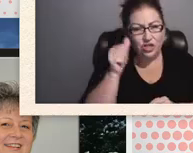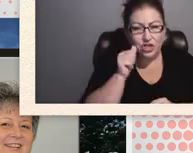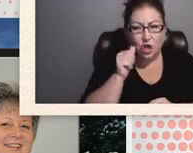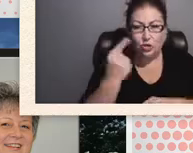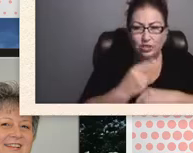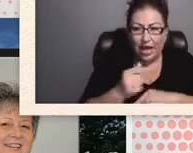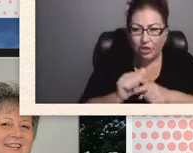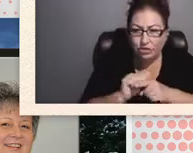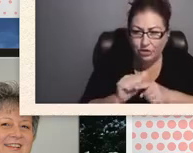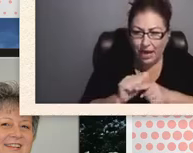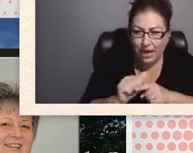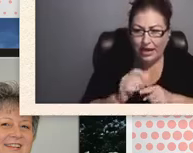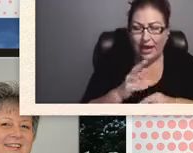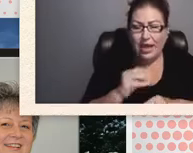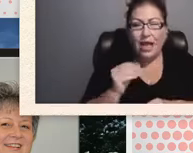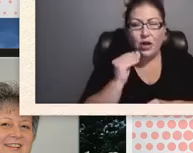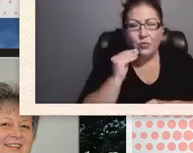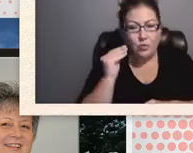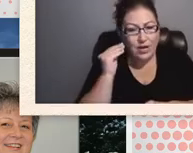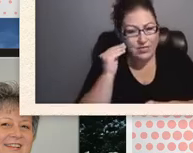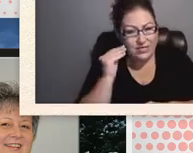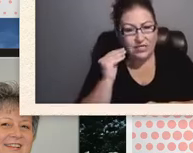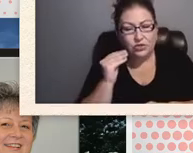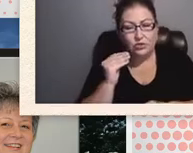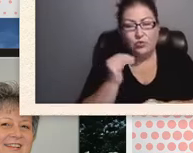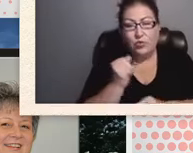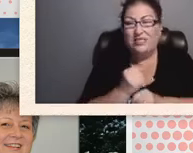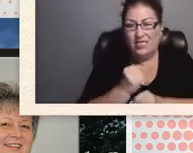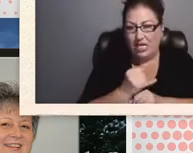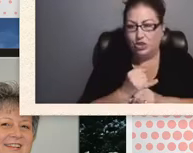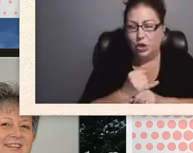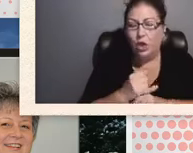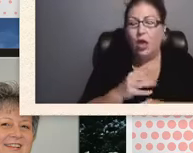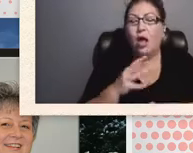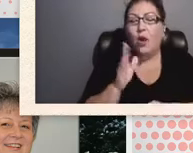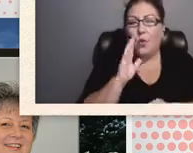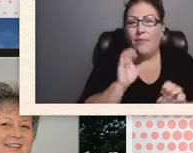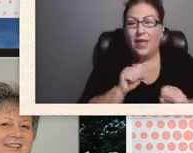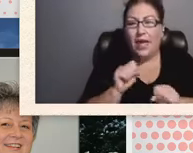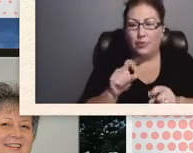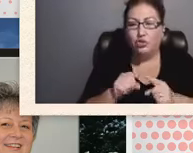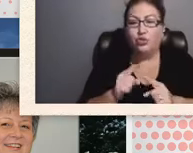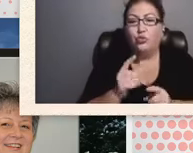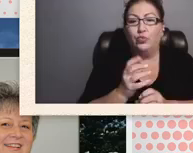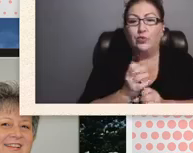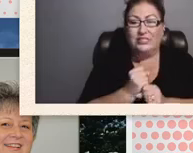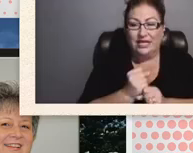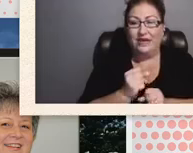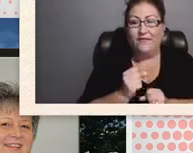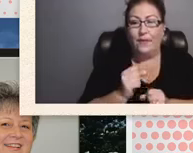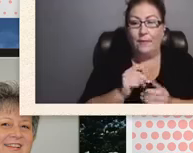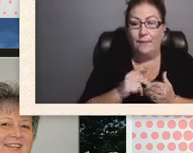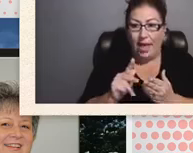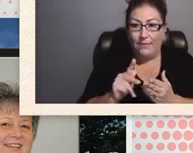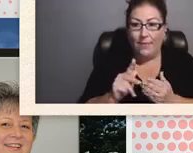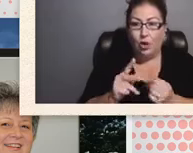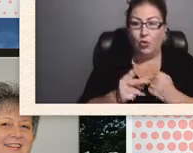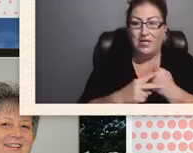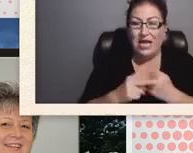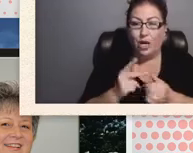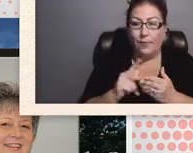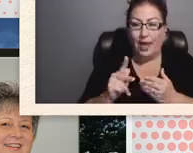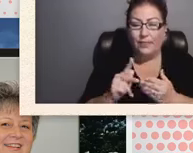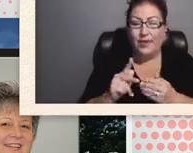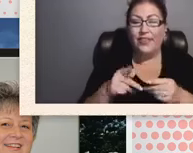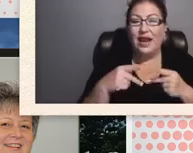and residential habilitation, have been able to receive retainer payments, which allow the provider